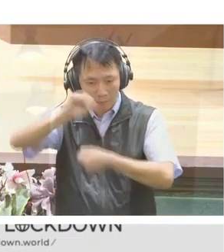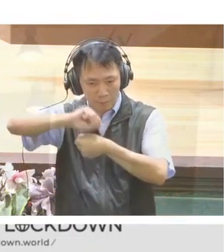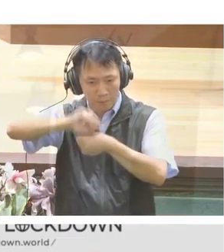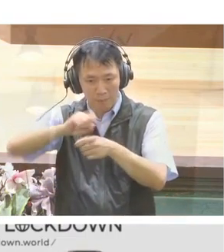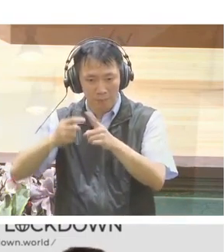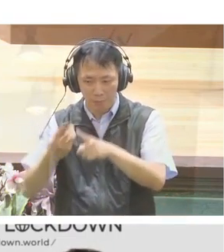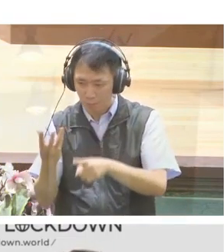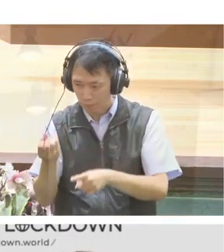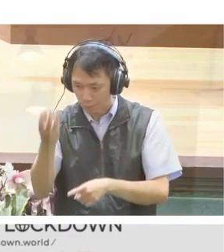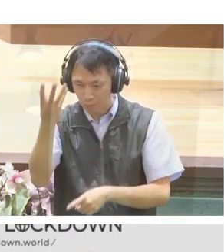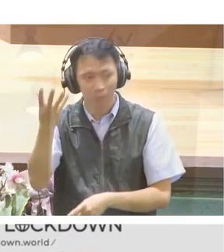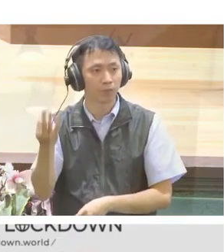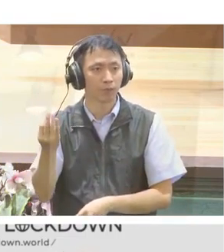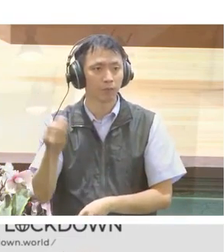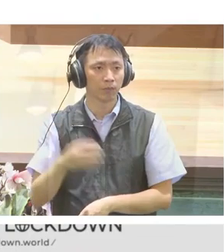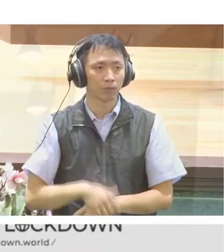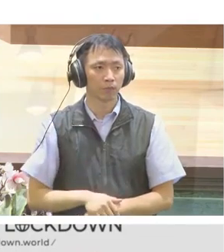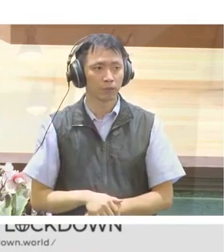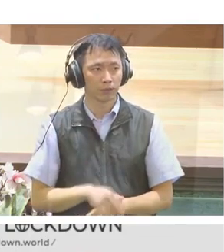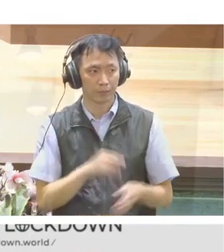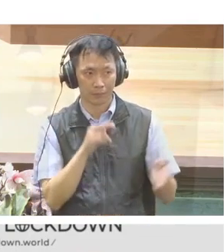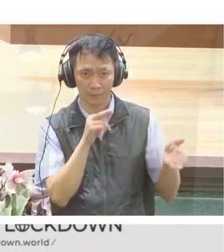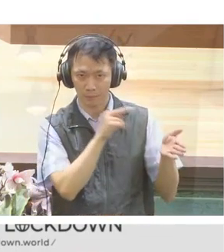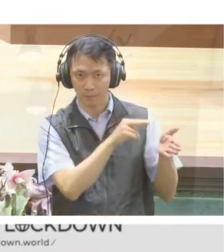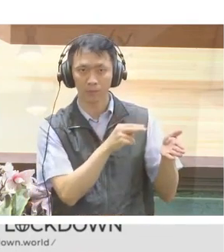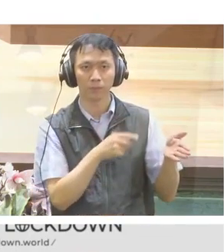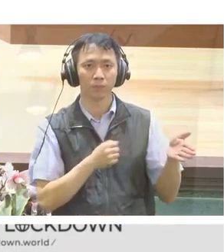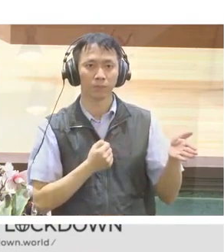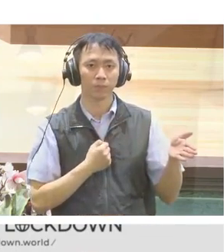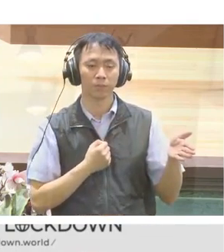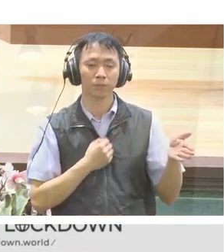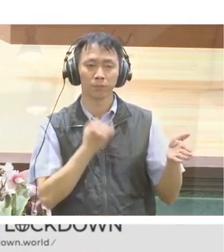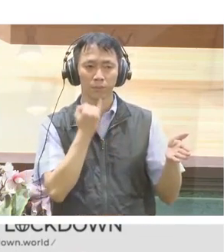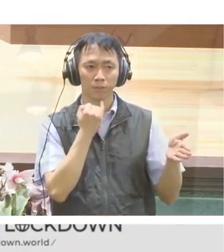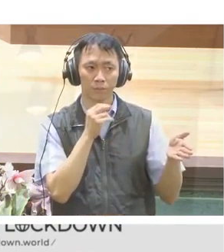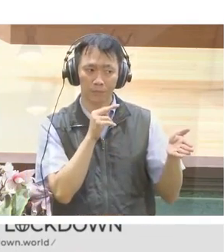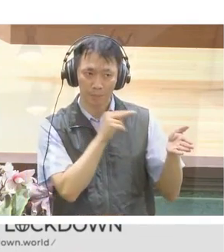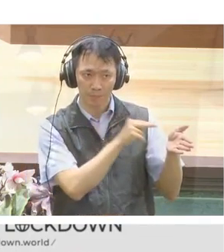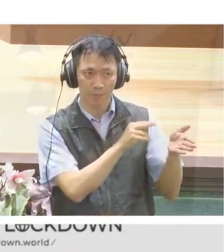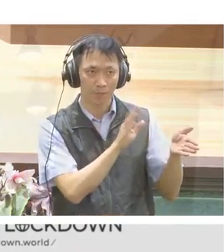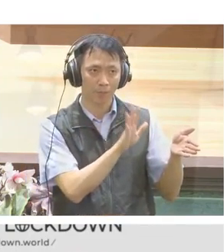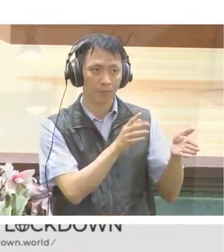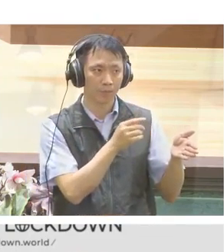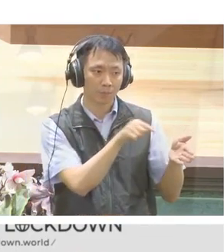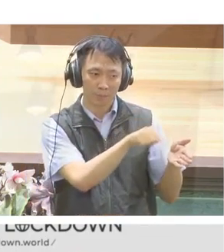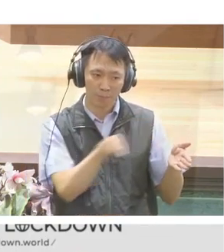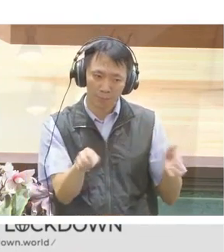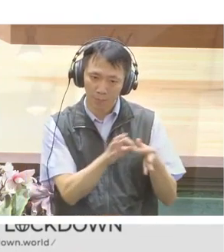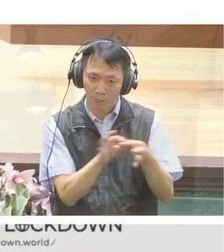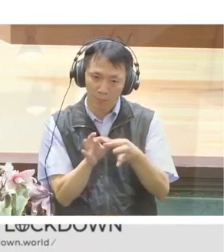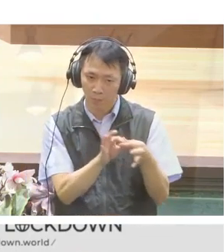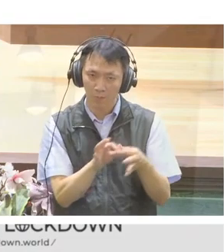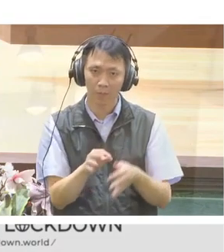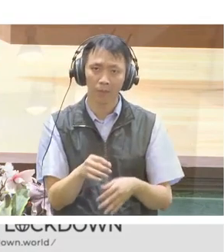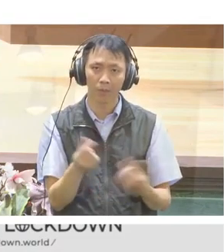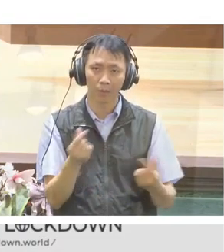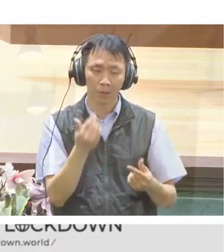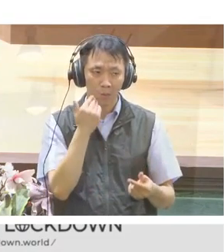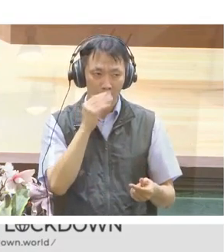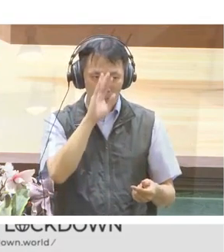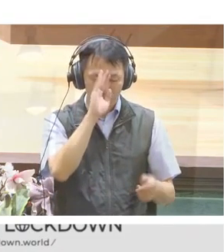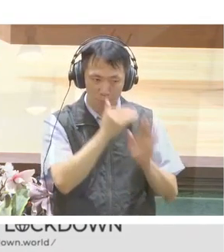start to have a look and see, you know, can we see some correlations between, you know, how the lockdowns affected the number